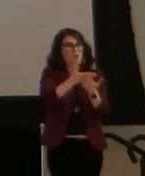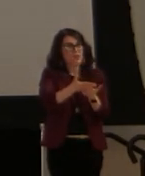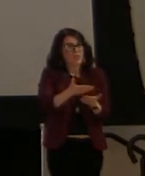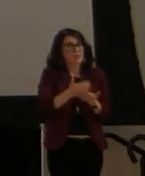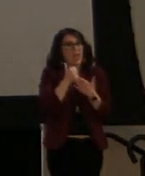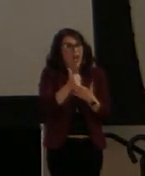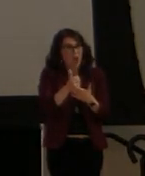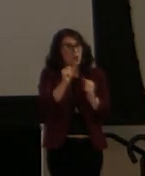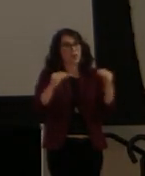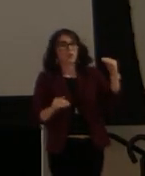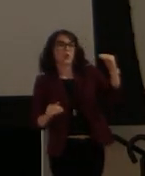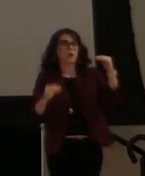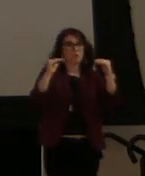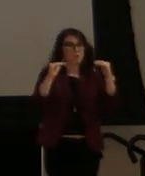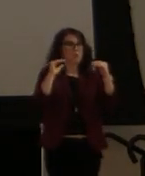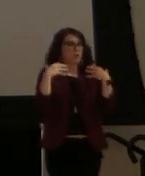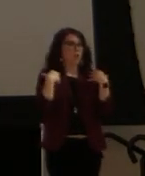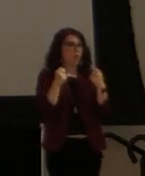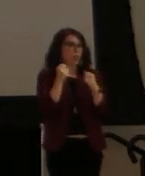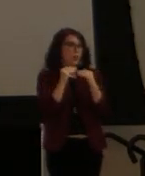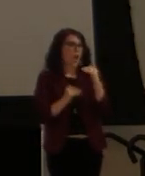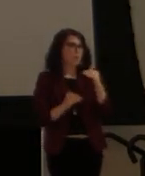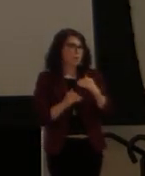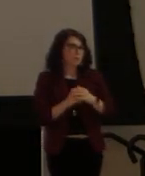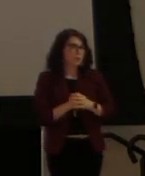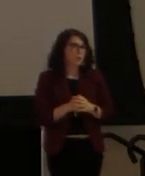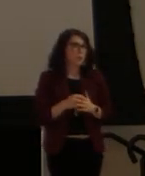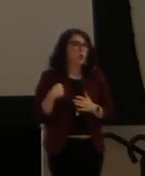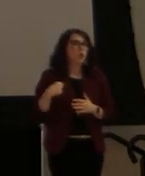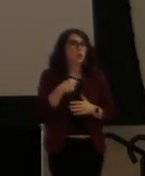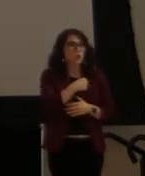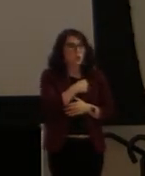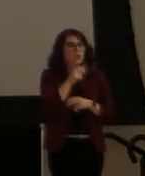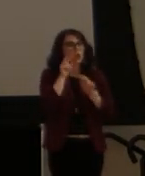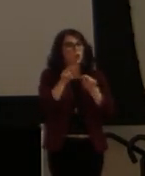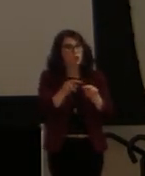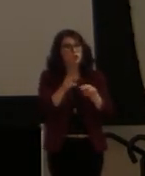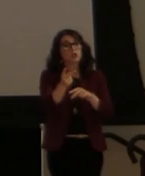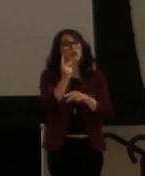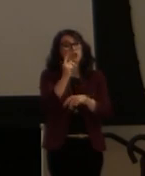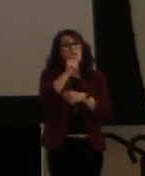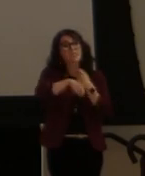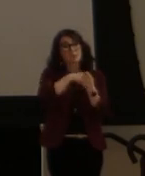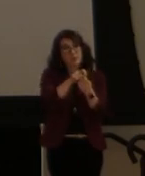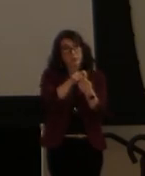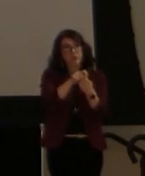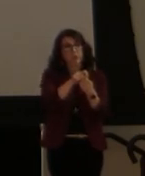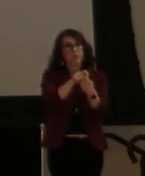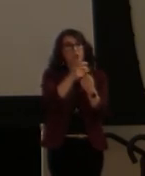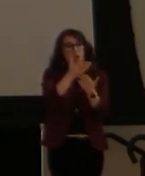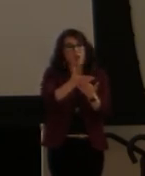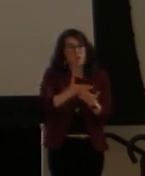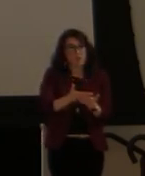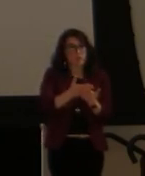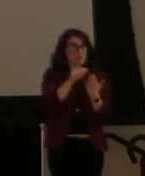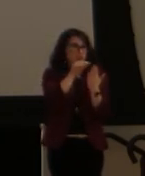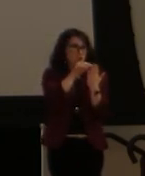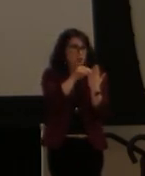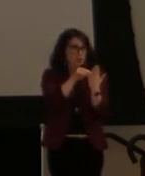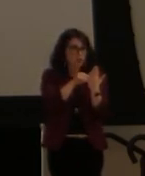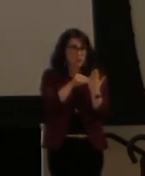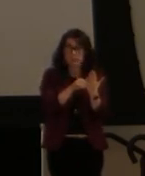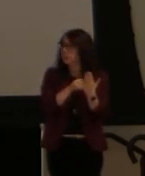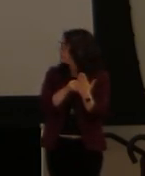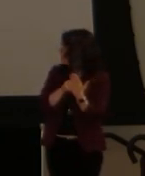gaps. We look to two specific evidence registries that